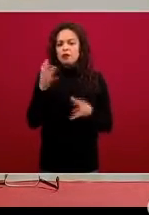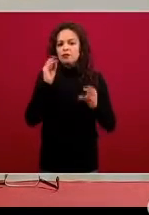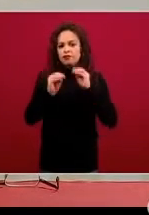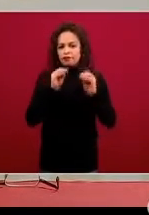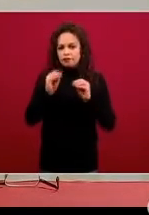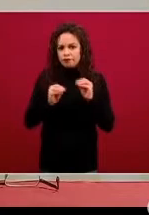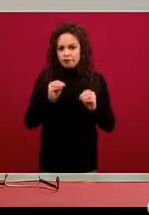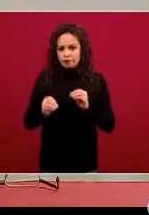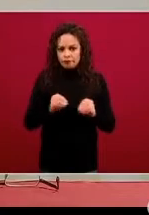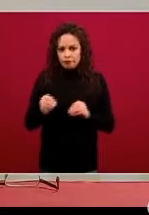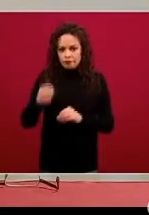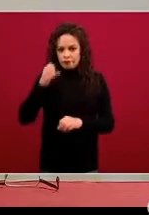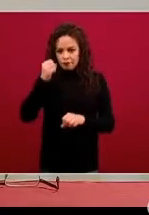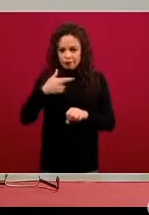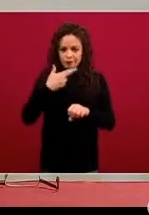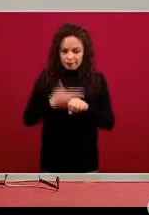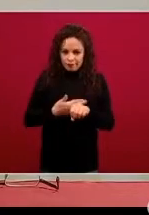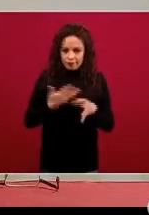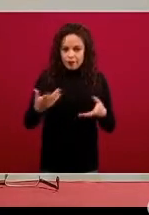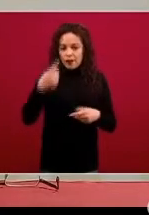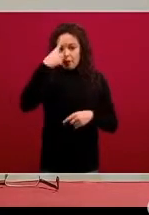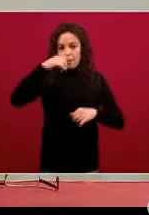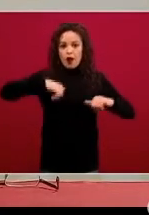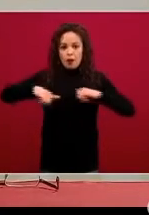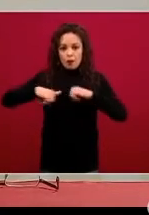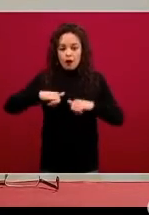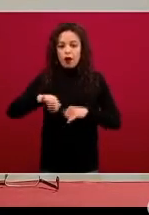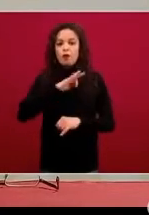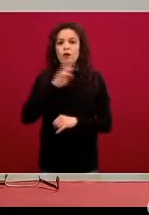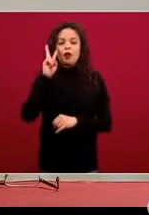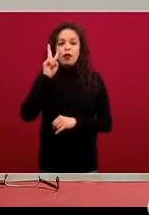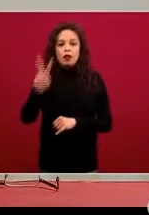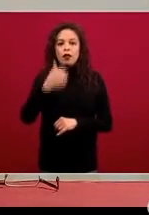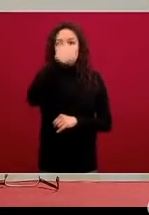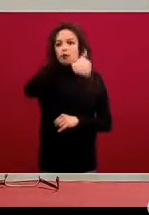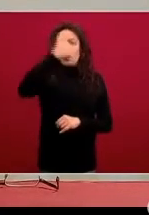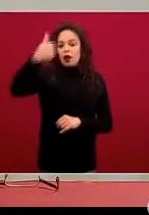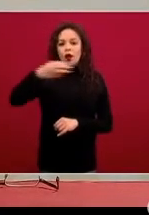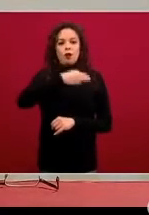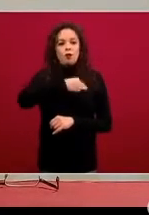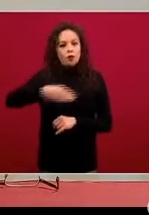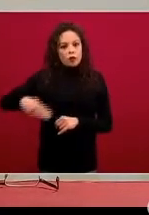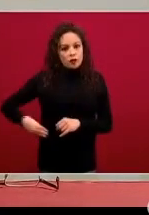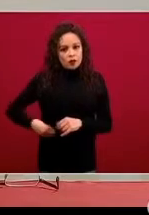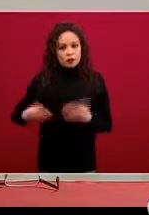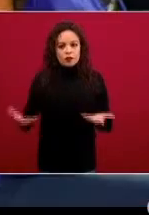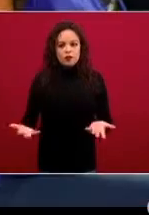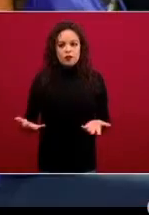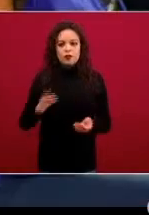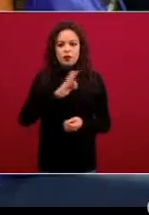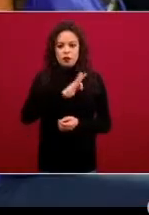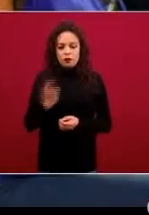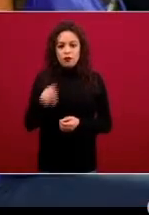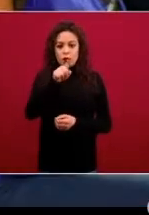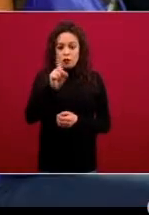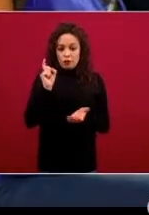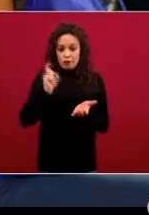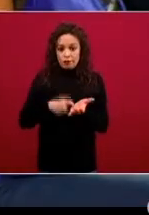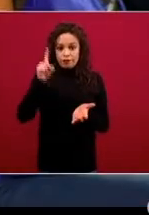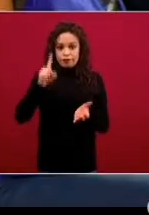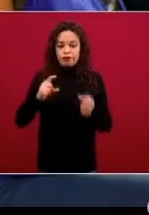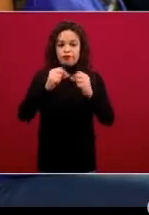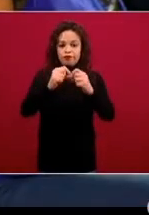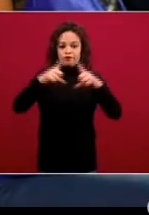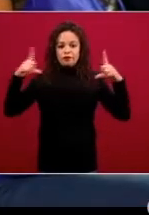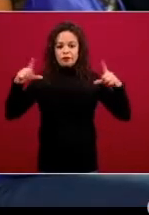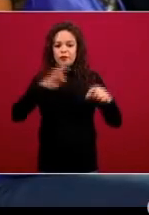integrated. We have the maps, the interactive maps for the visualization of the municipalities